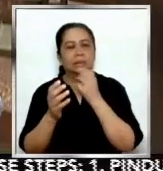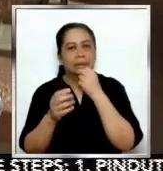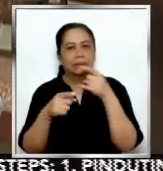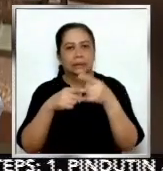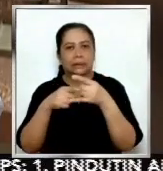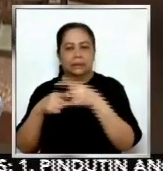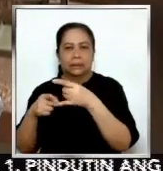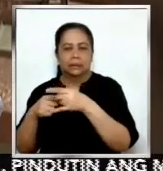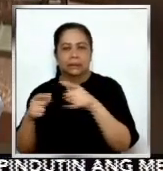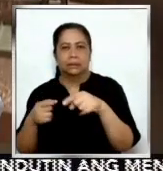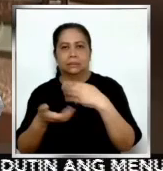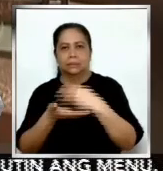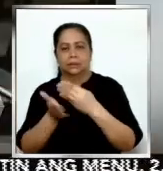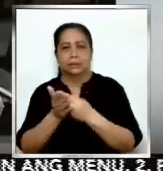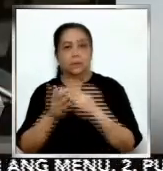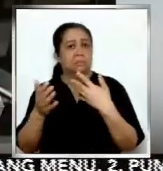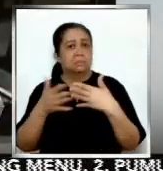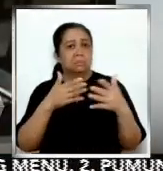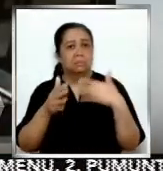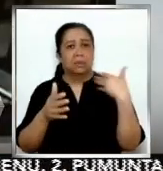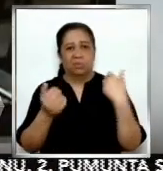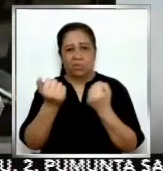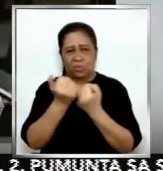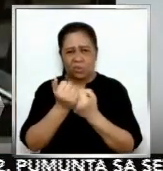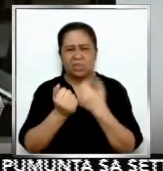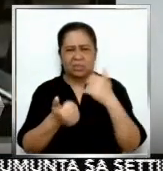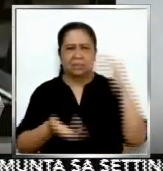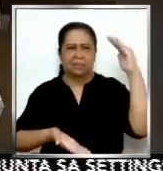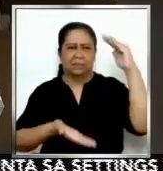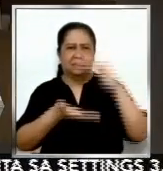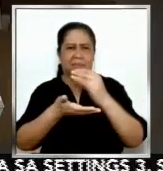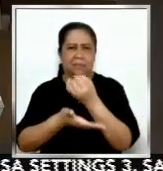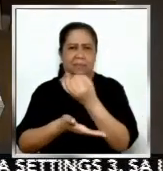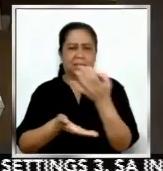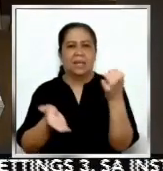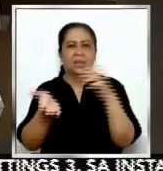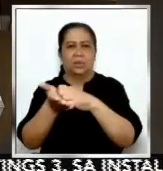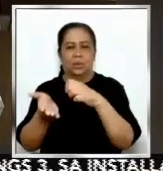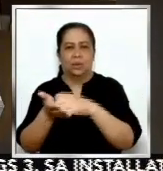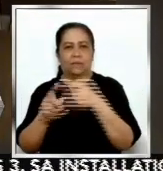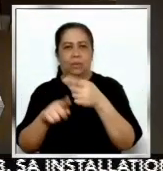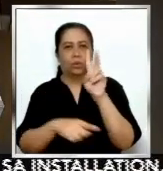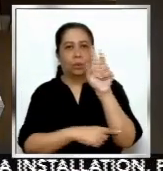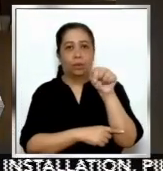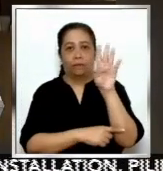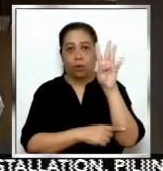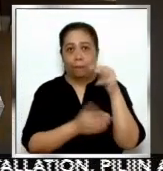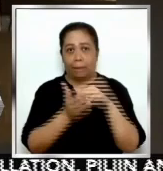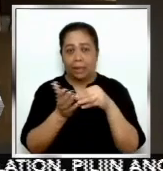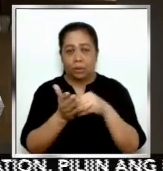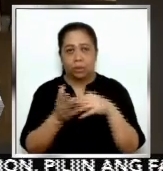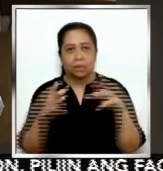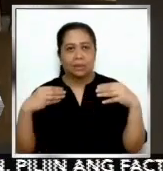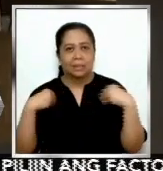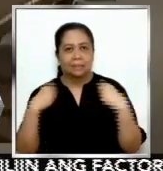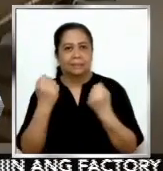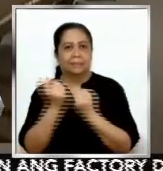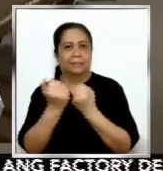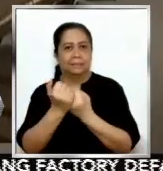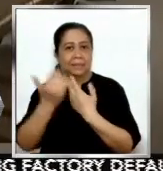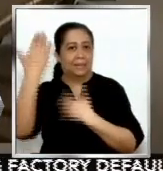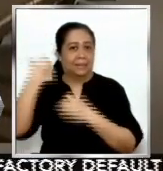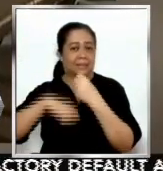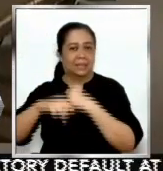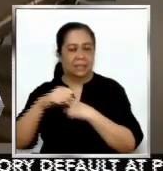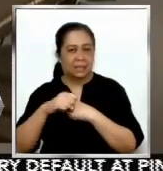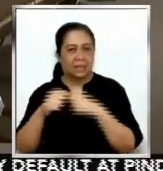may subsidy na mula sa gobyerno, bumaba pa rin ang bilang ng nag-enroll. Mula 2.4 million na nakatanggap ng subsidy noong nakarang taon, sa